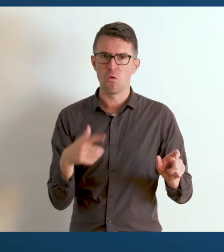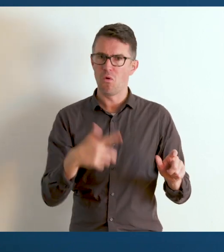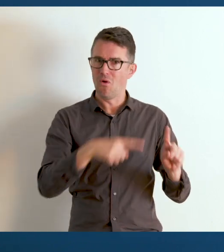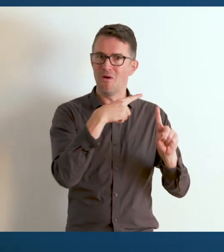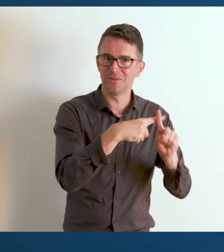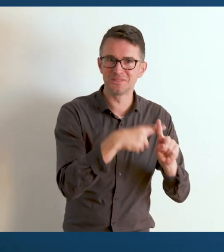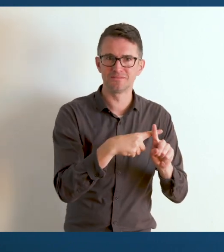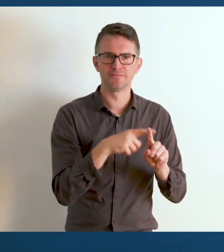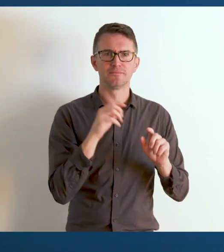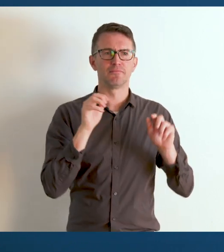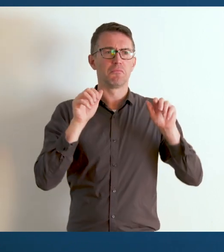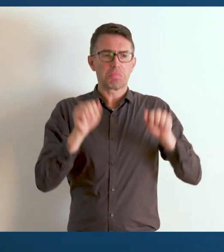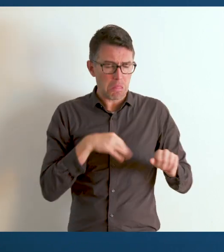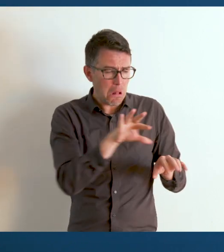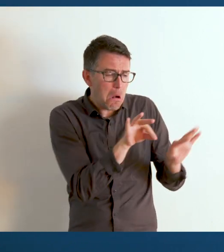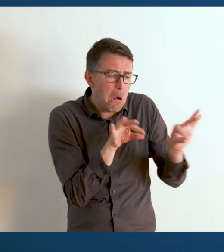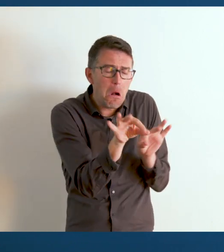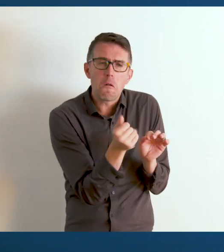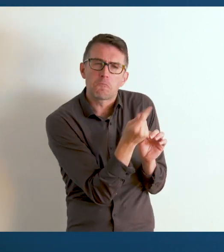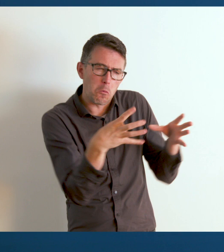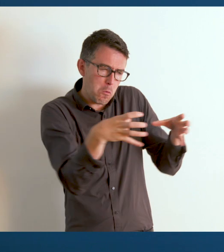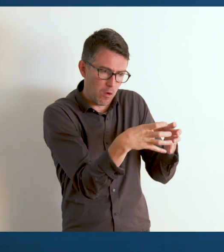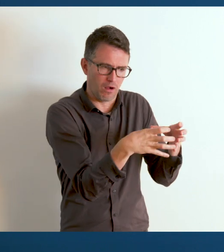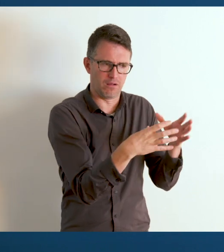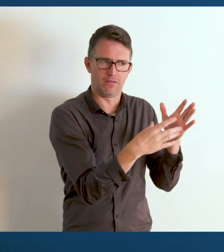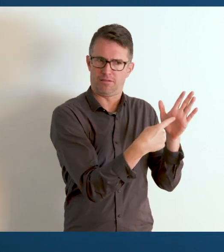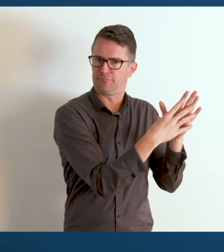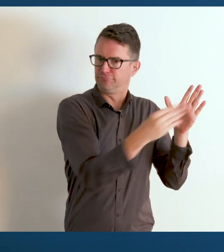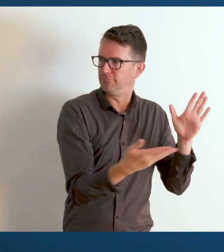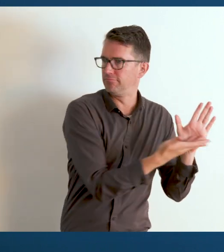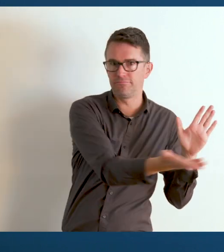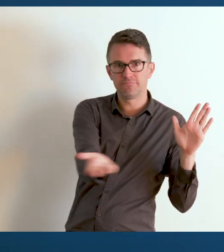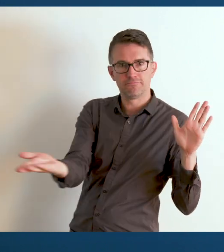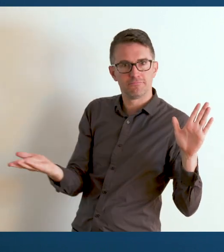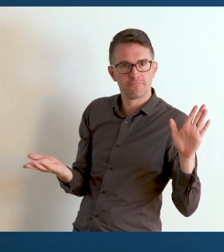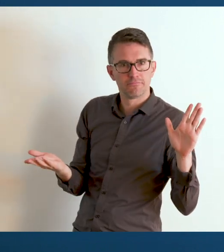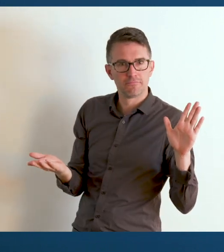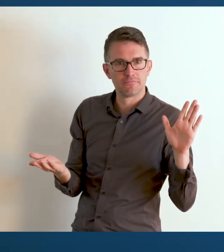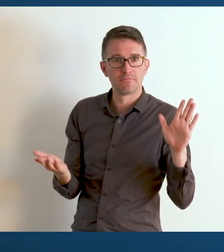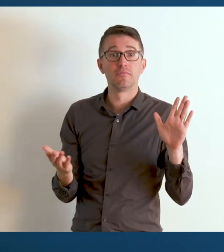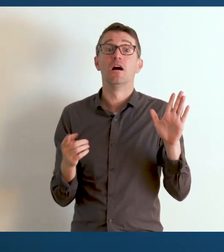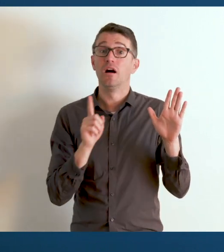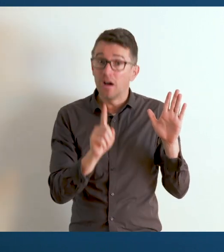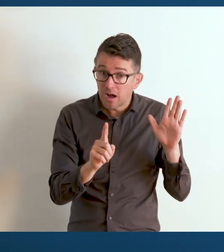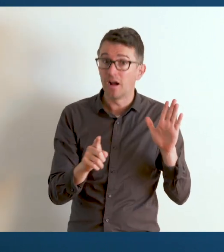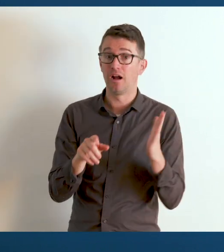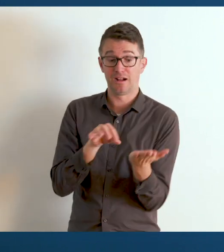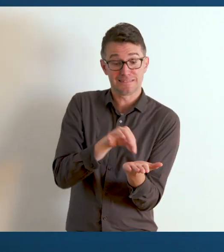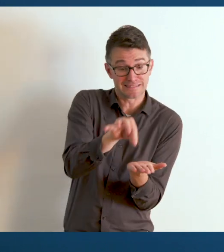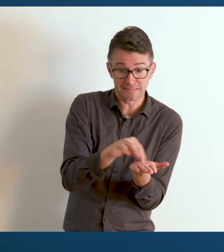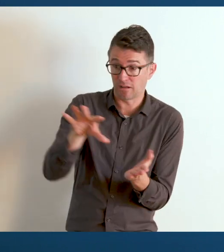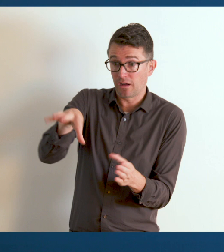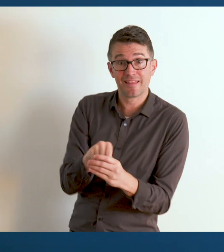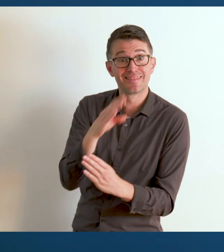and for that reason, you can do small sample analysis or small area analyses when you collect disability data